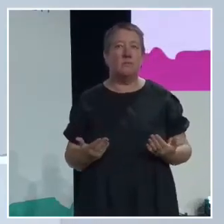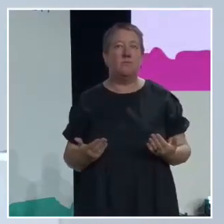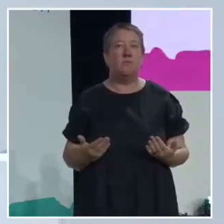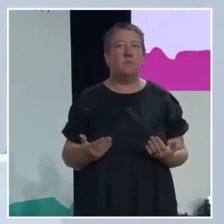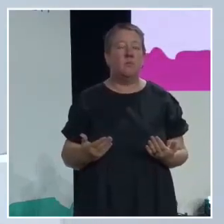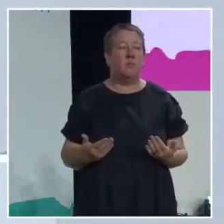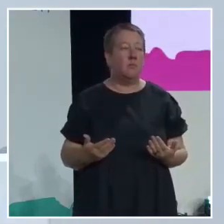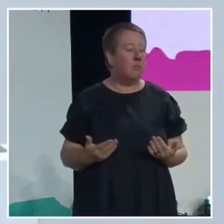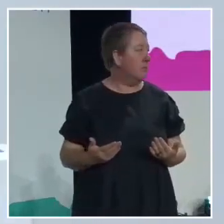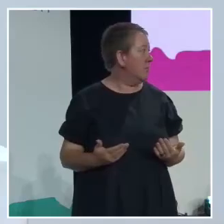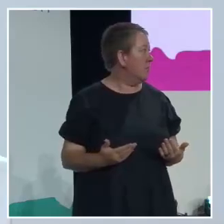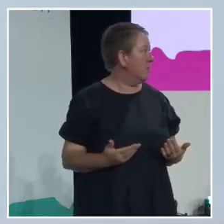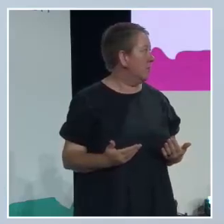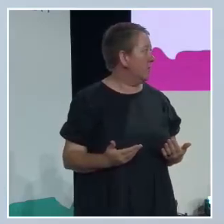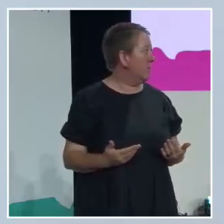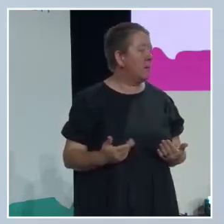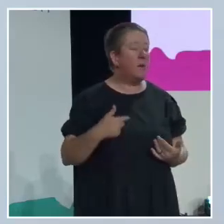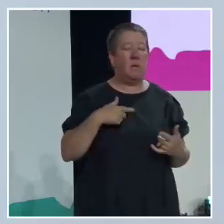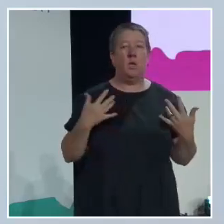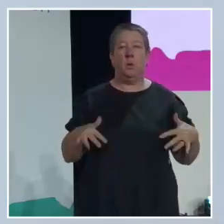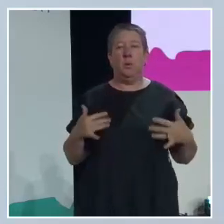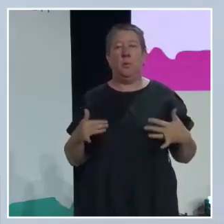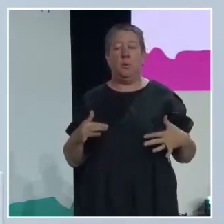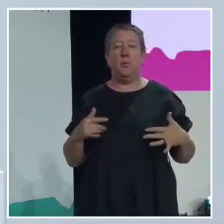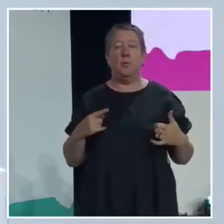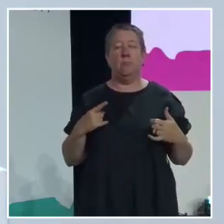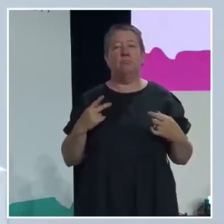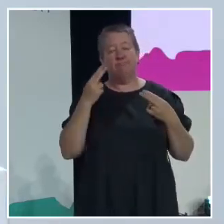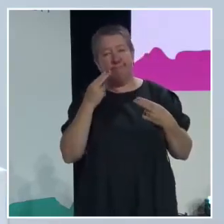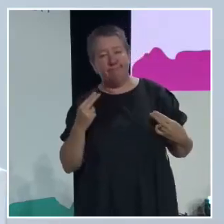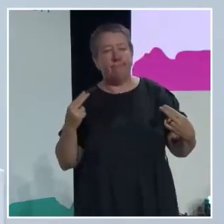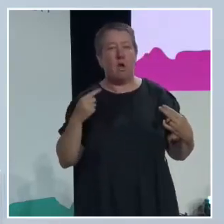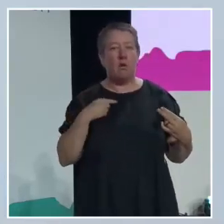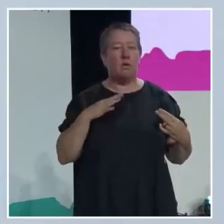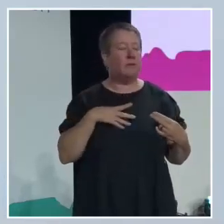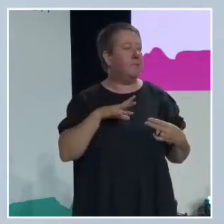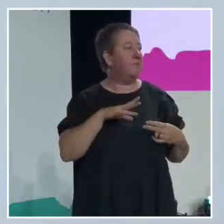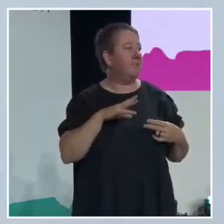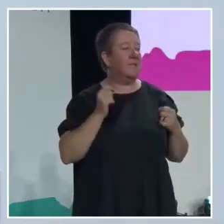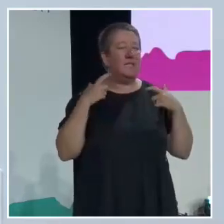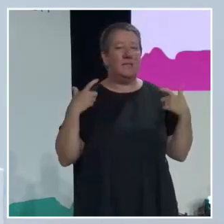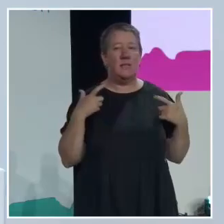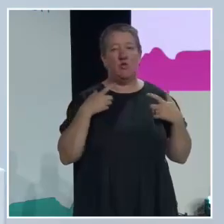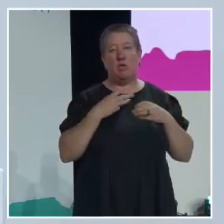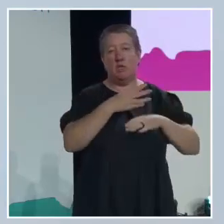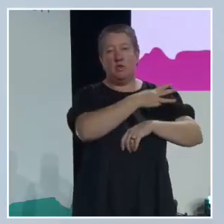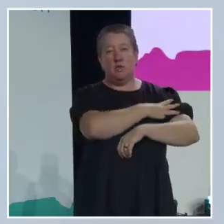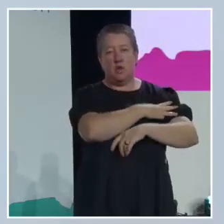I'm here honored to have Under Secretary General Li Runhua with us on stage.